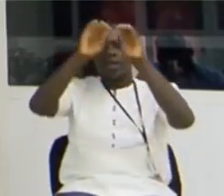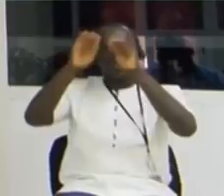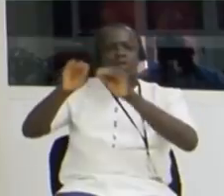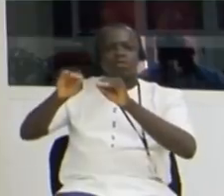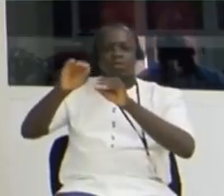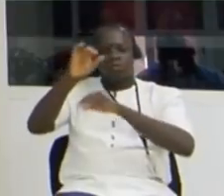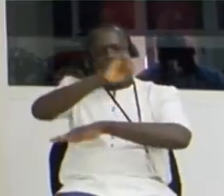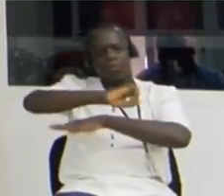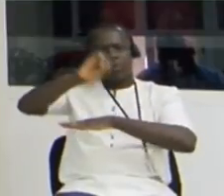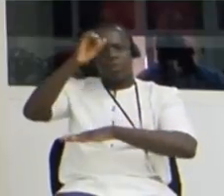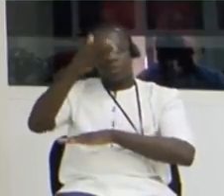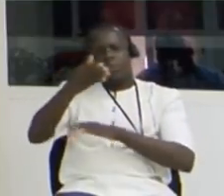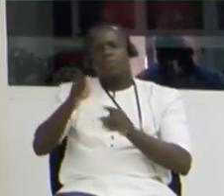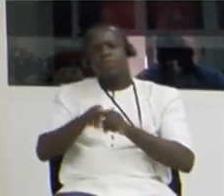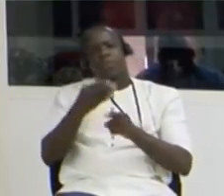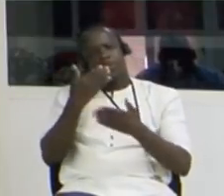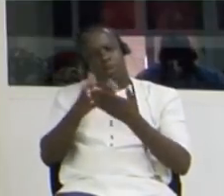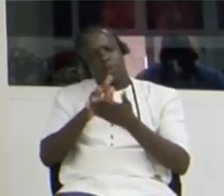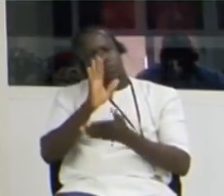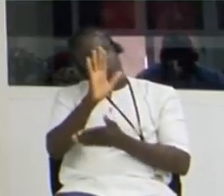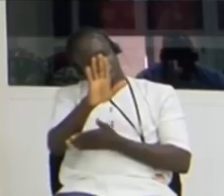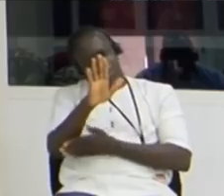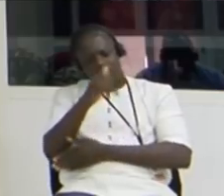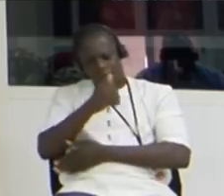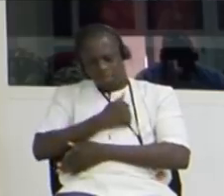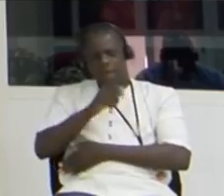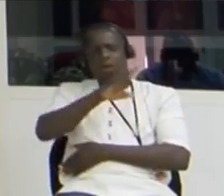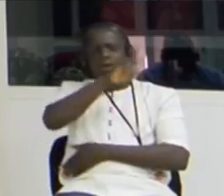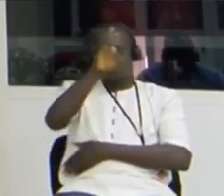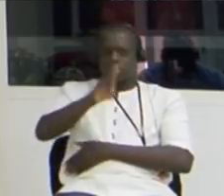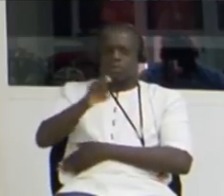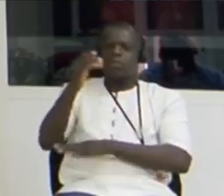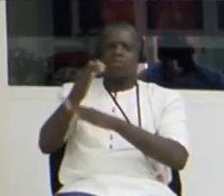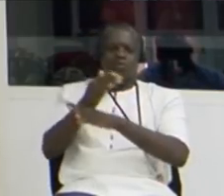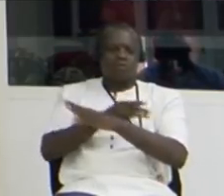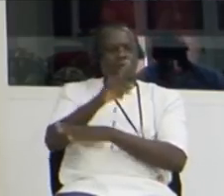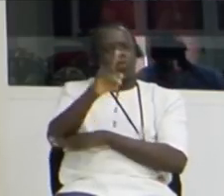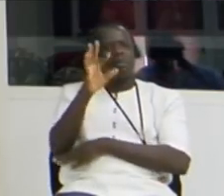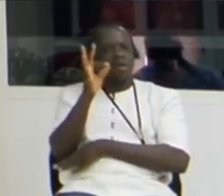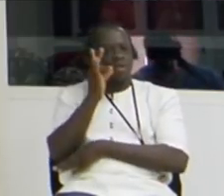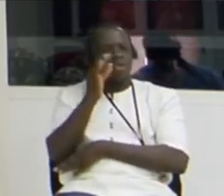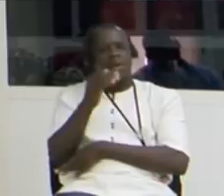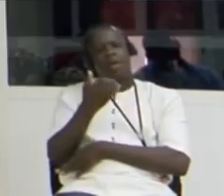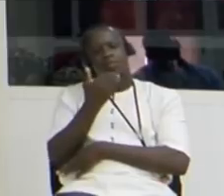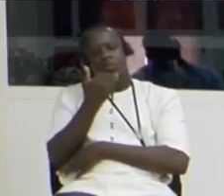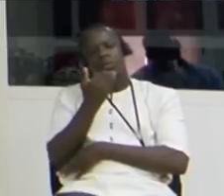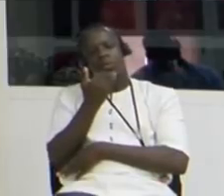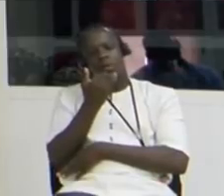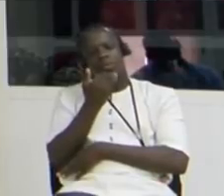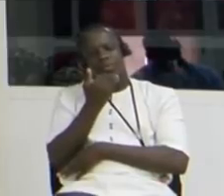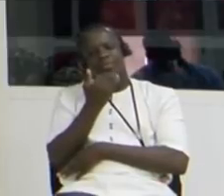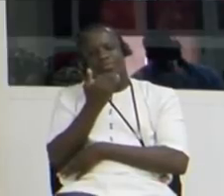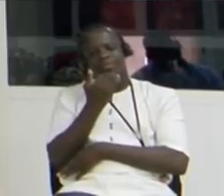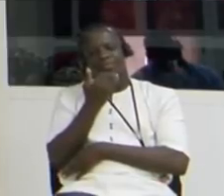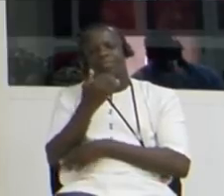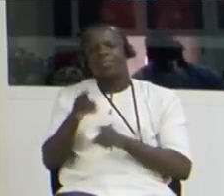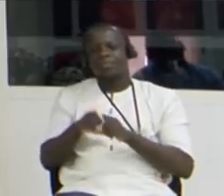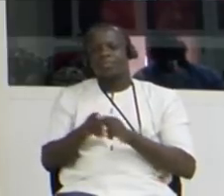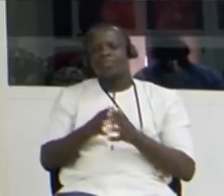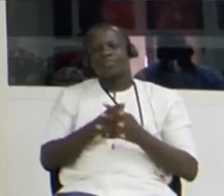Please wait for my question. I'm sorry. Before you answer. I know it's difficult getting used to it, but hopefully you